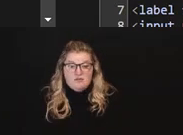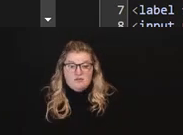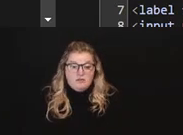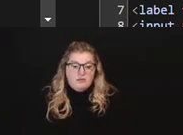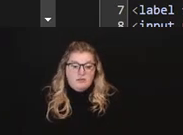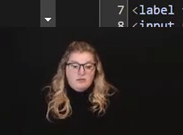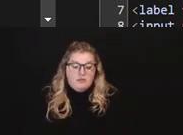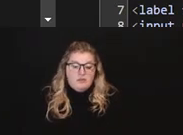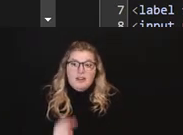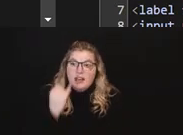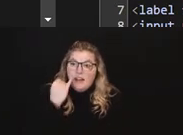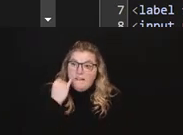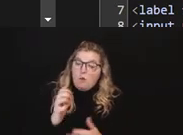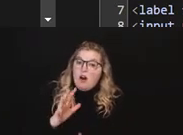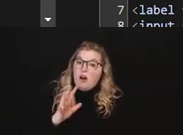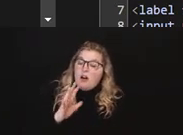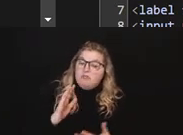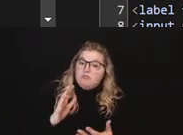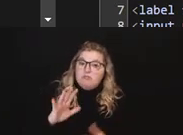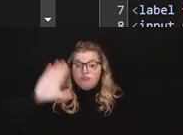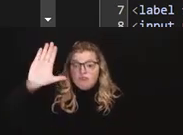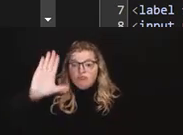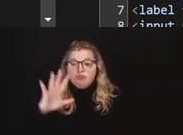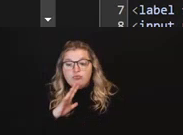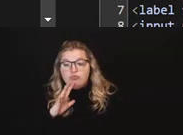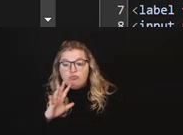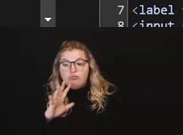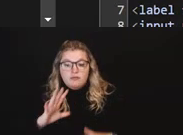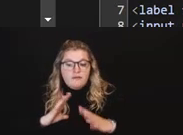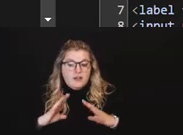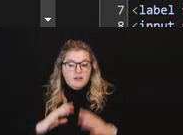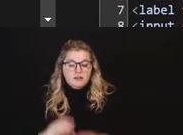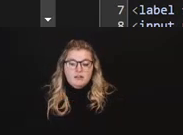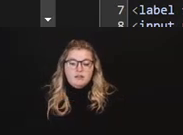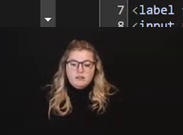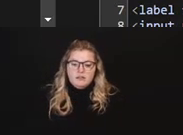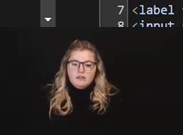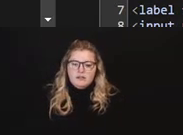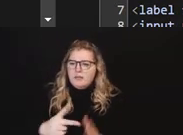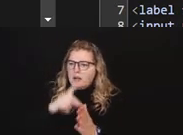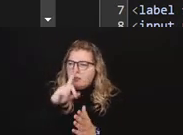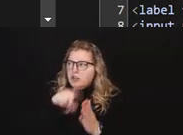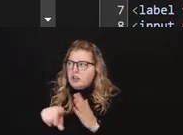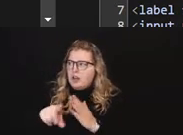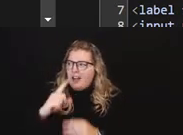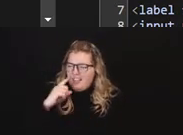hand, I think that sounds great as well. Either one. And actually, I think, let me double check chat. I think another question